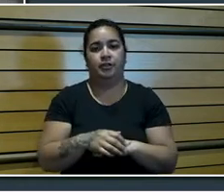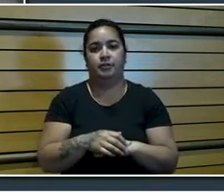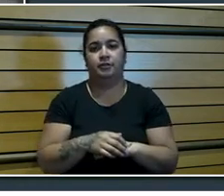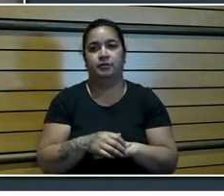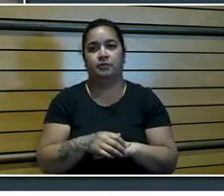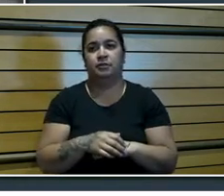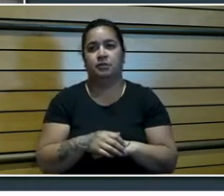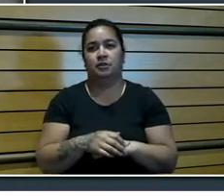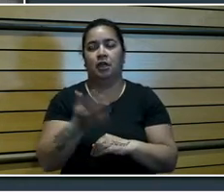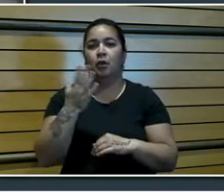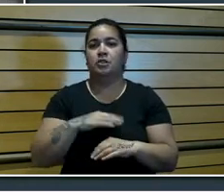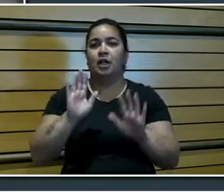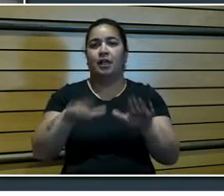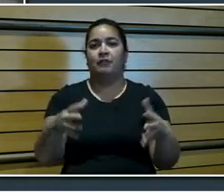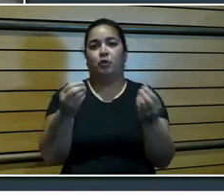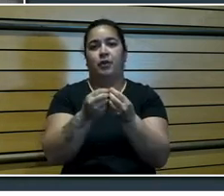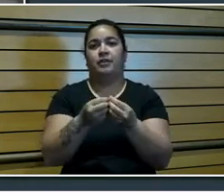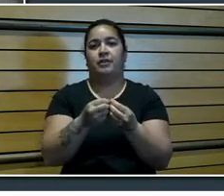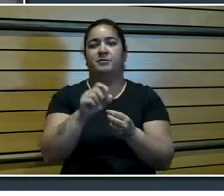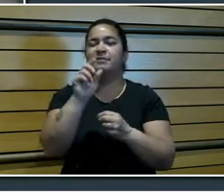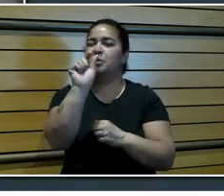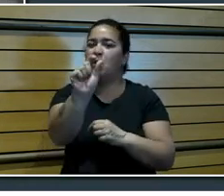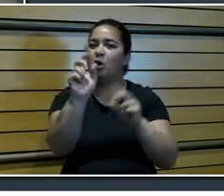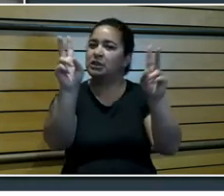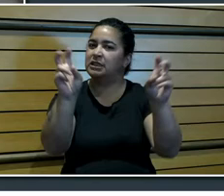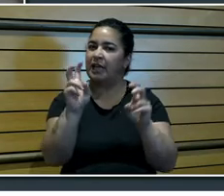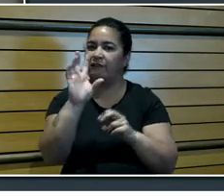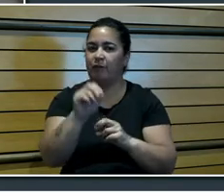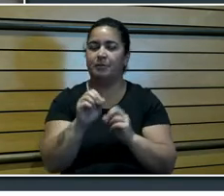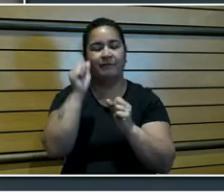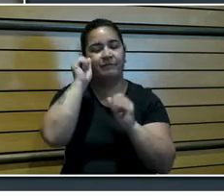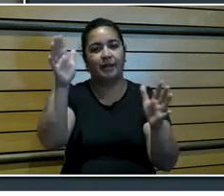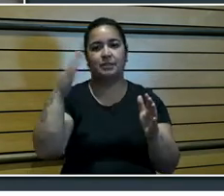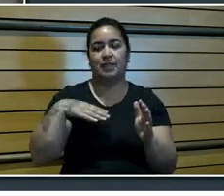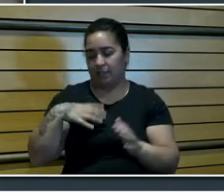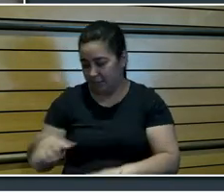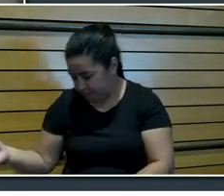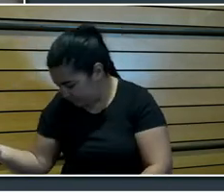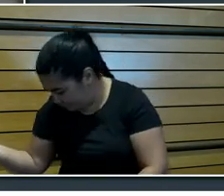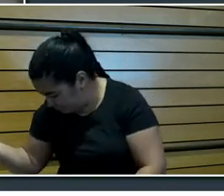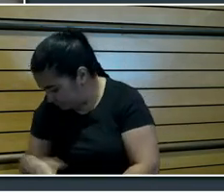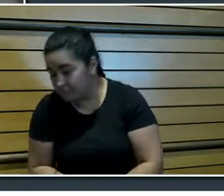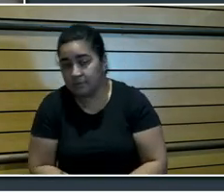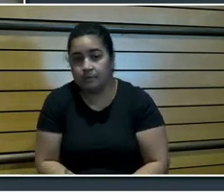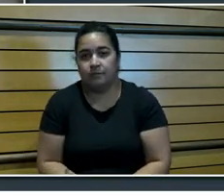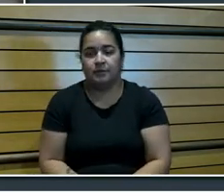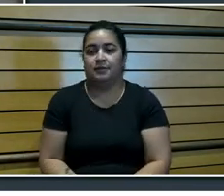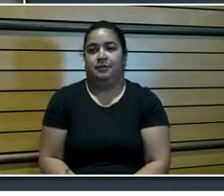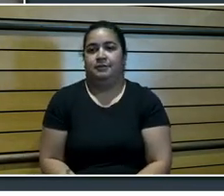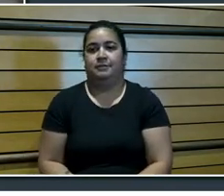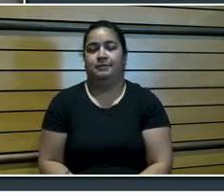I'd just like to leave you with a whakatauki from the late Wharehuia. It goes,